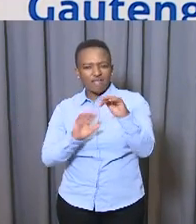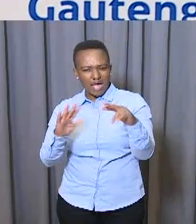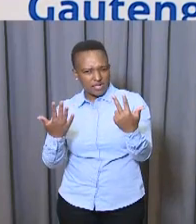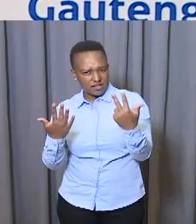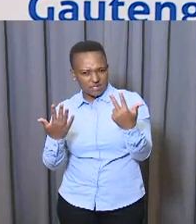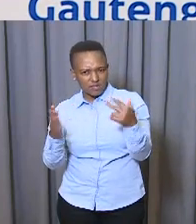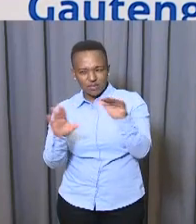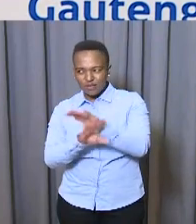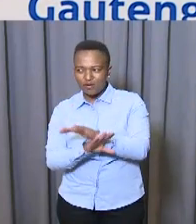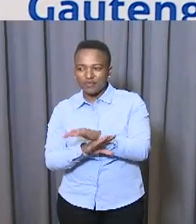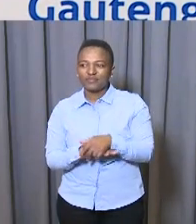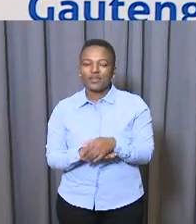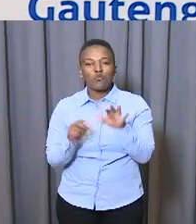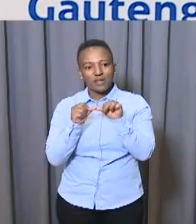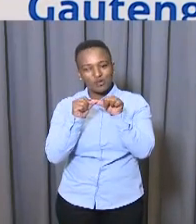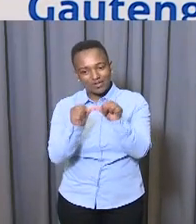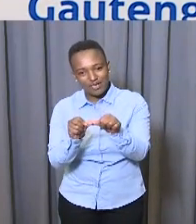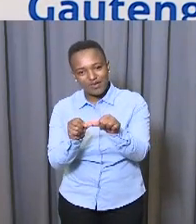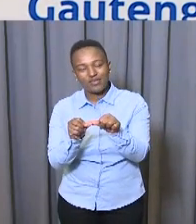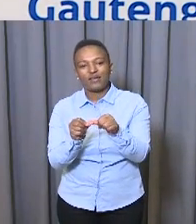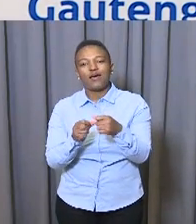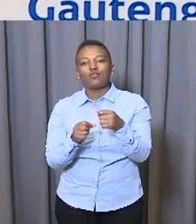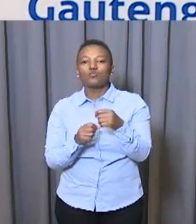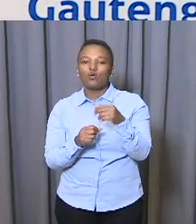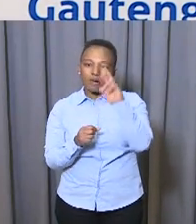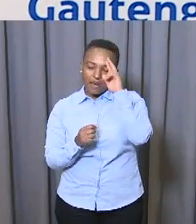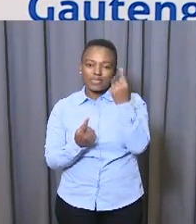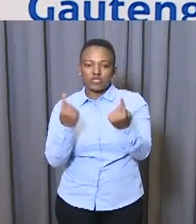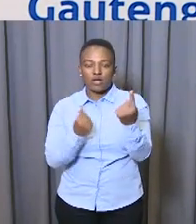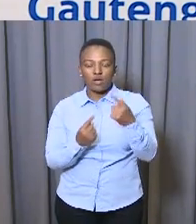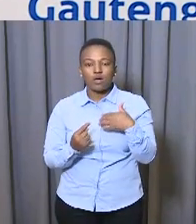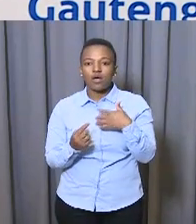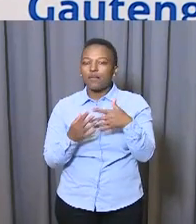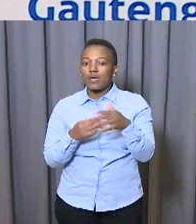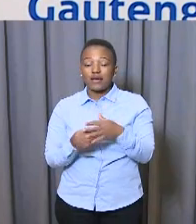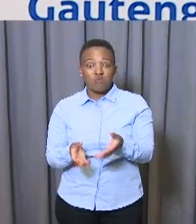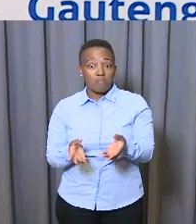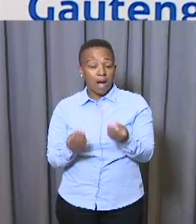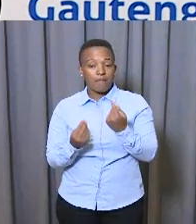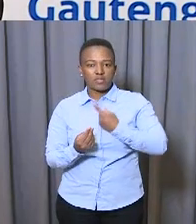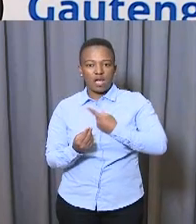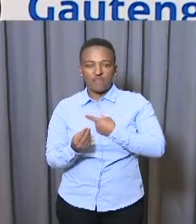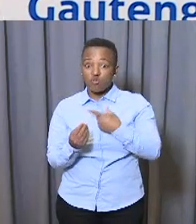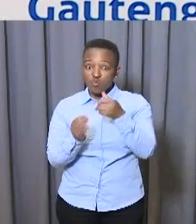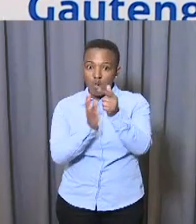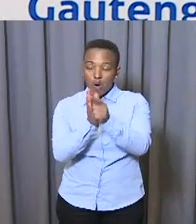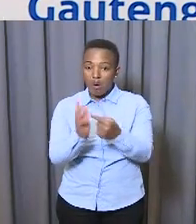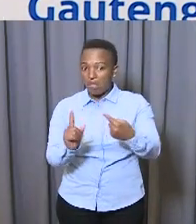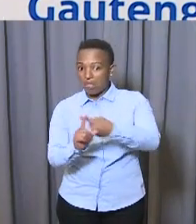So please, let us continuously remind each other that do not be found on the wrong side of the law.